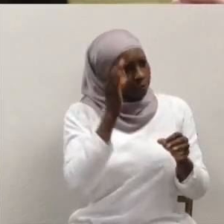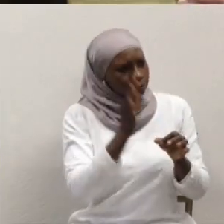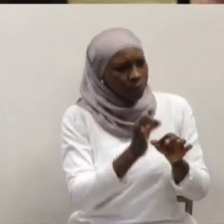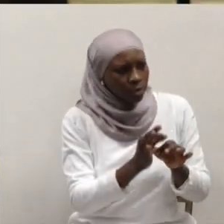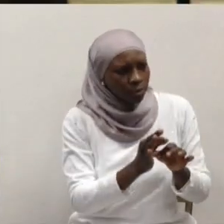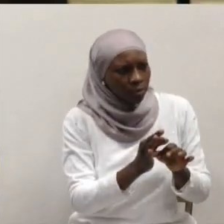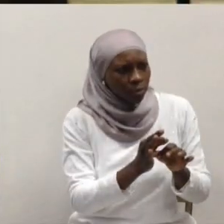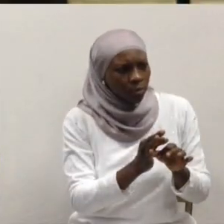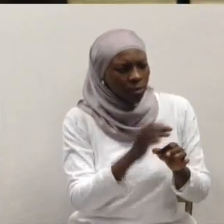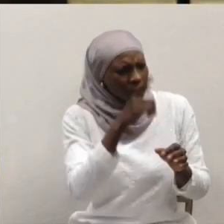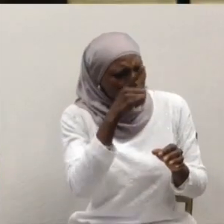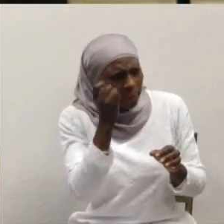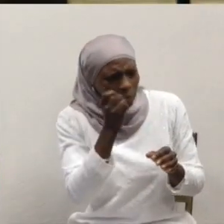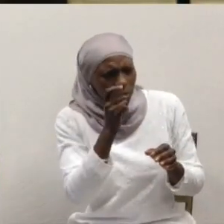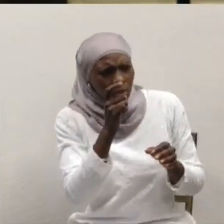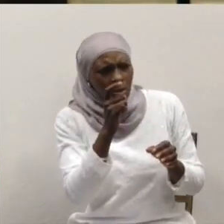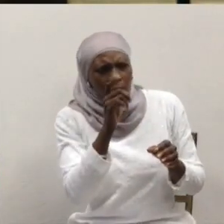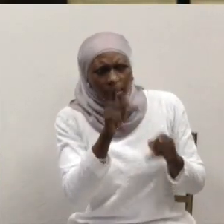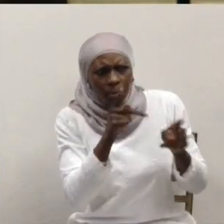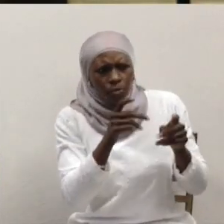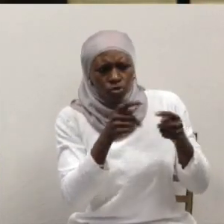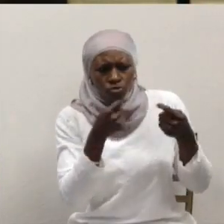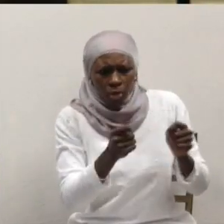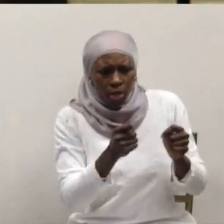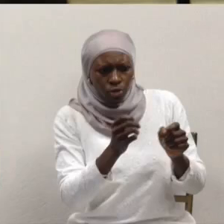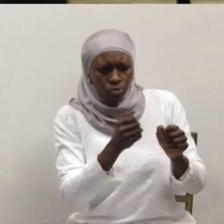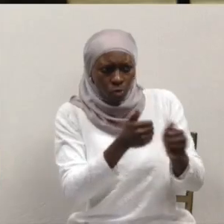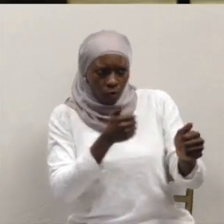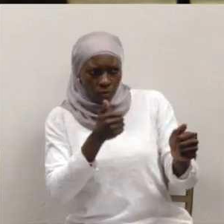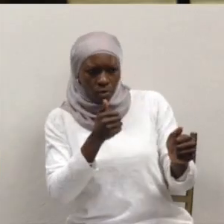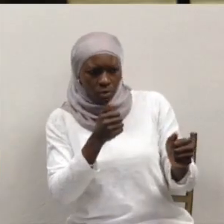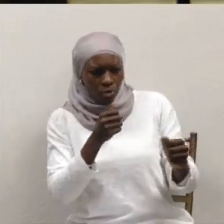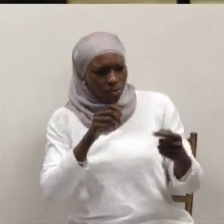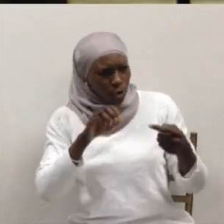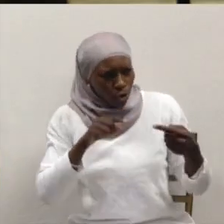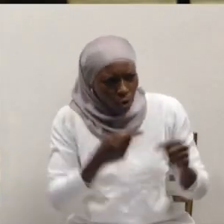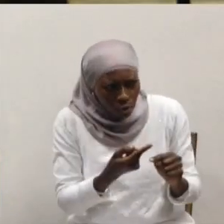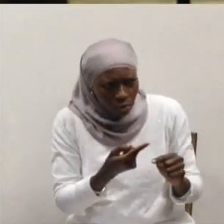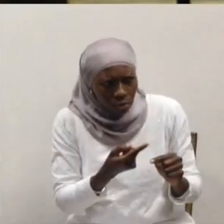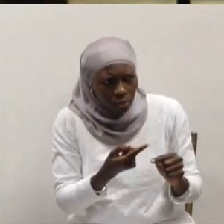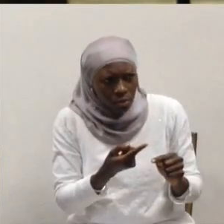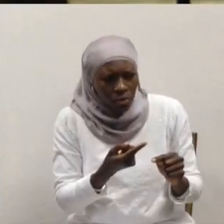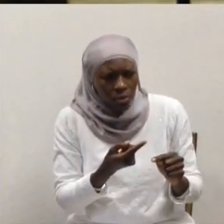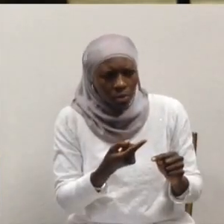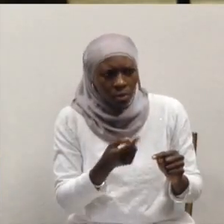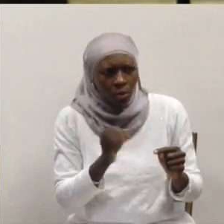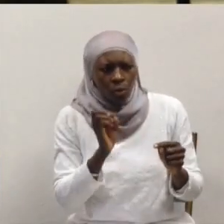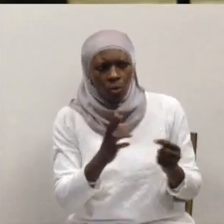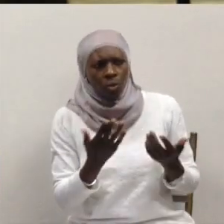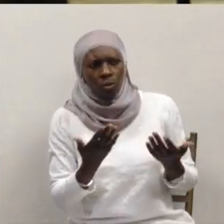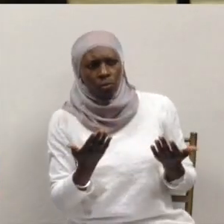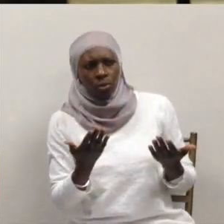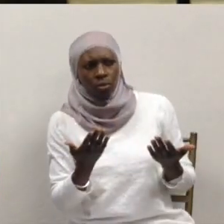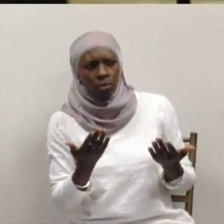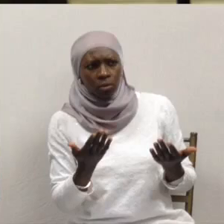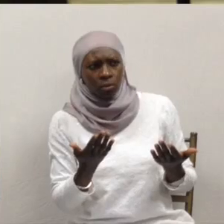harm or seek and secure benefit. So you see here the ayat are talking about darran